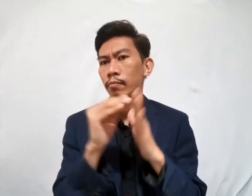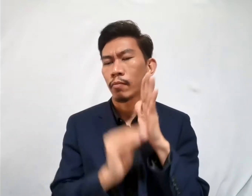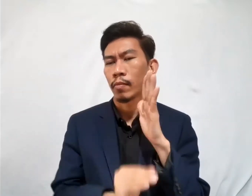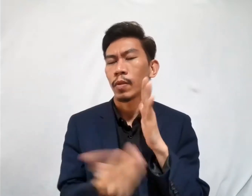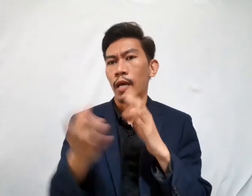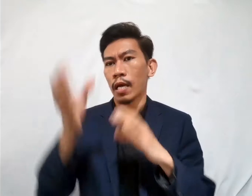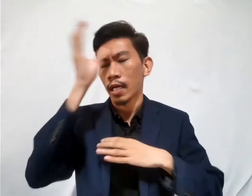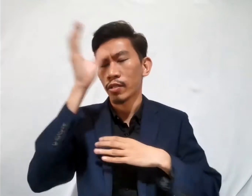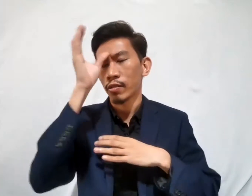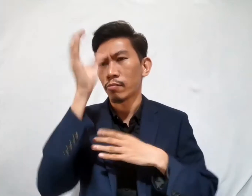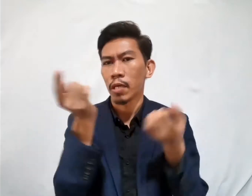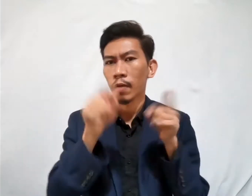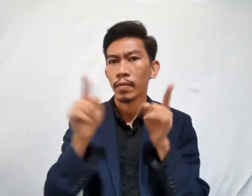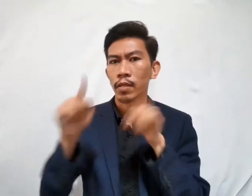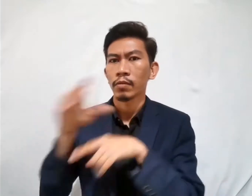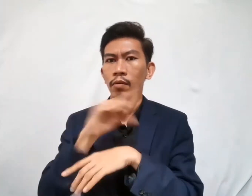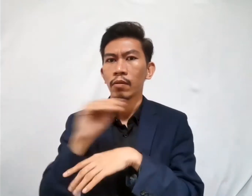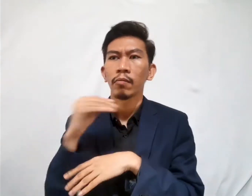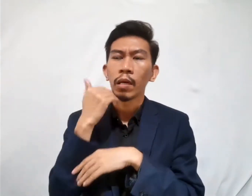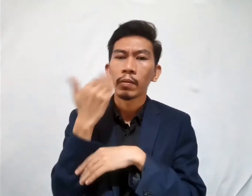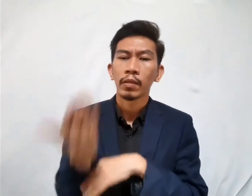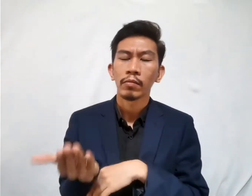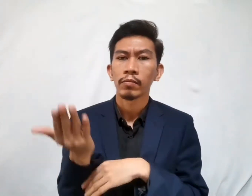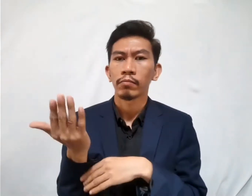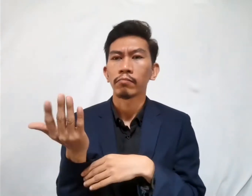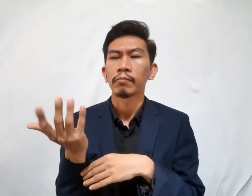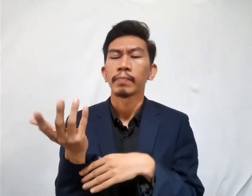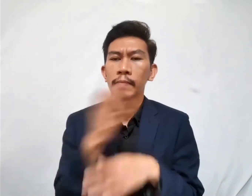mortalities? And can you give us a good